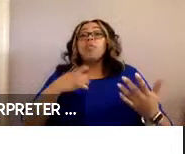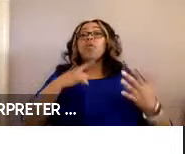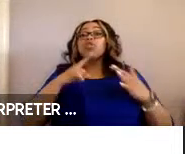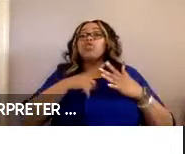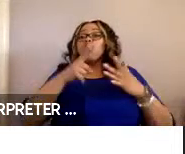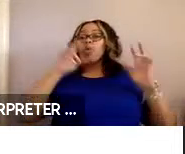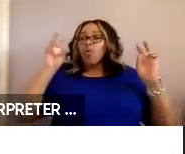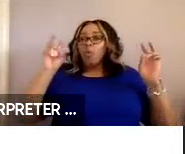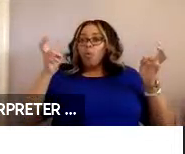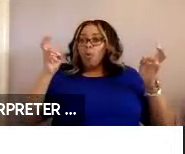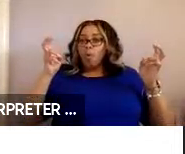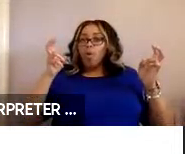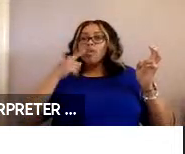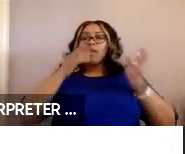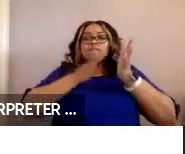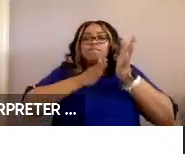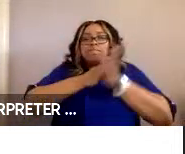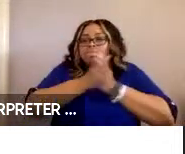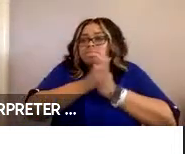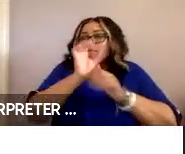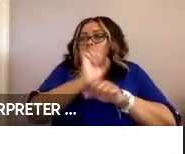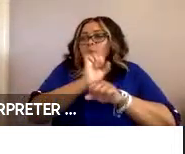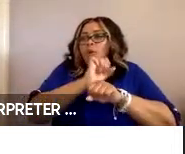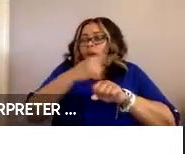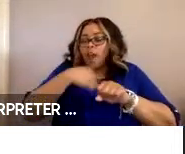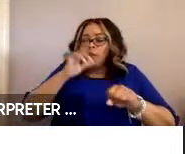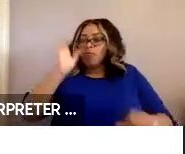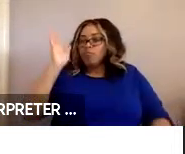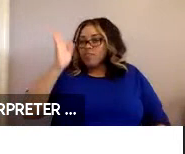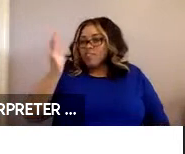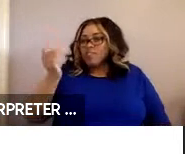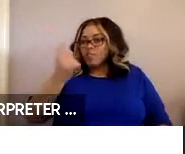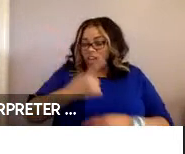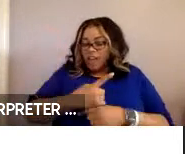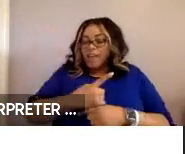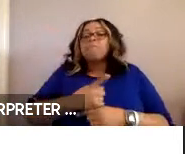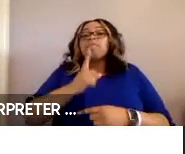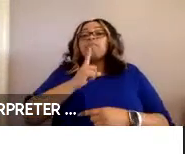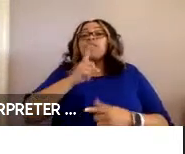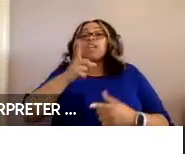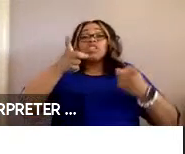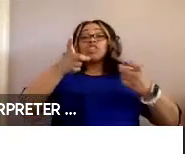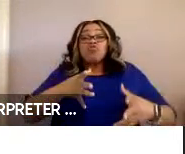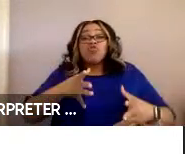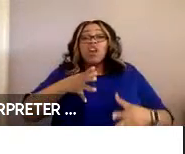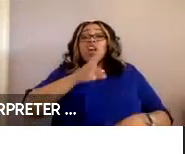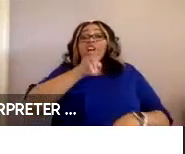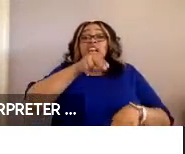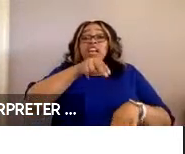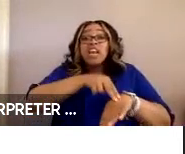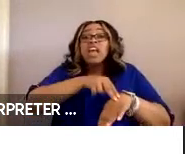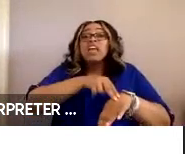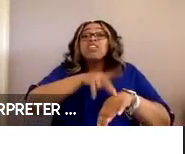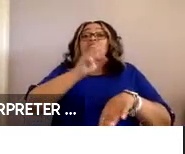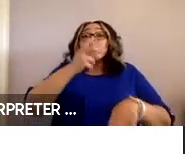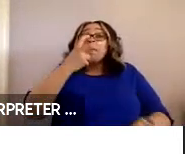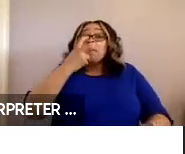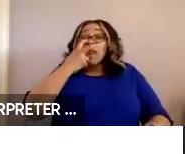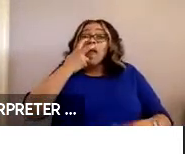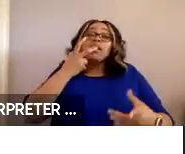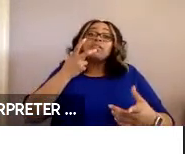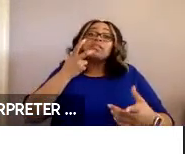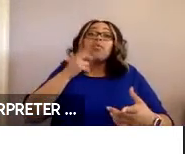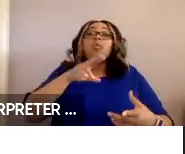this quote that motivated the work that I will present today. A director at the National Federation of the Blind,